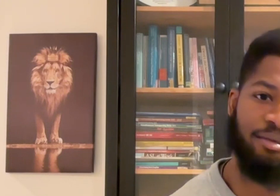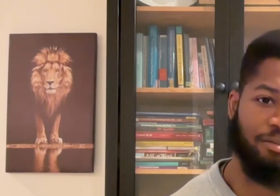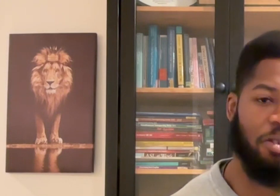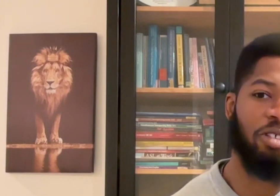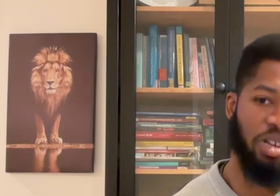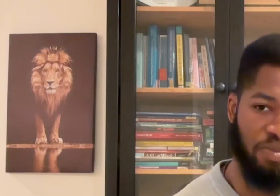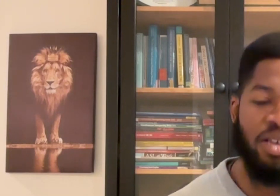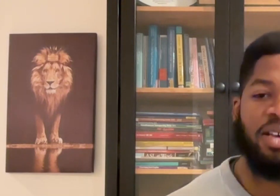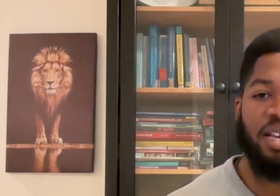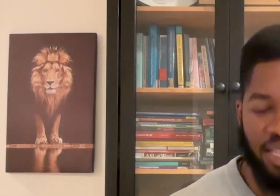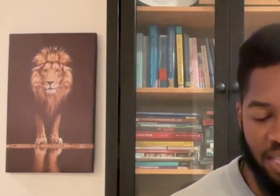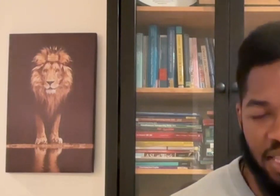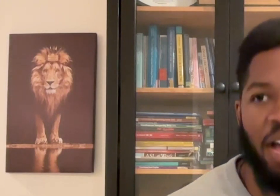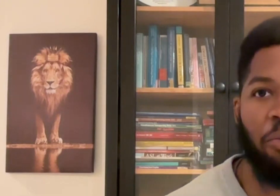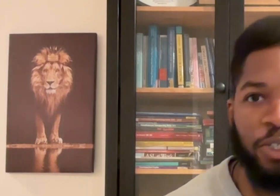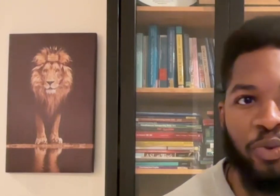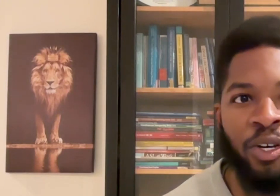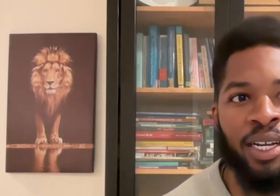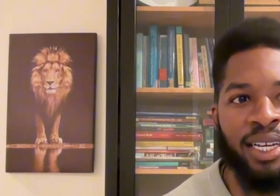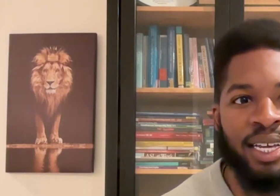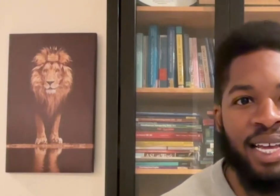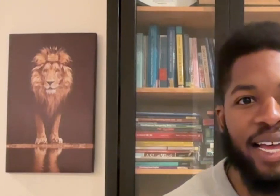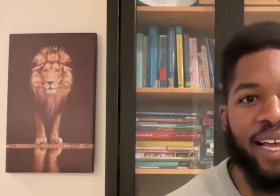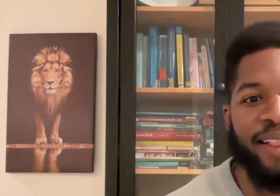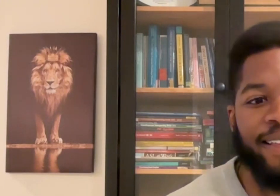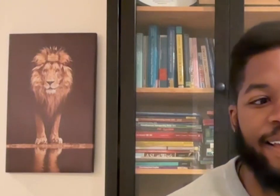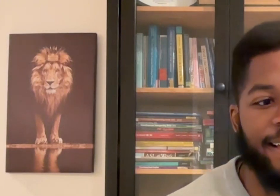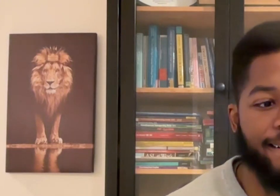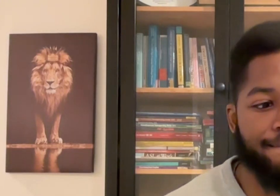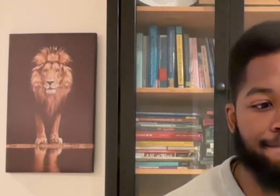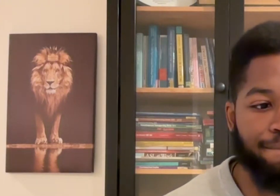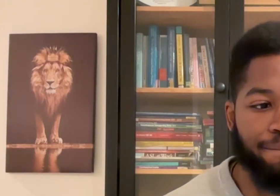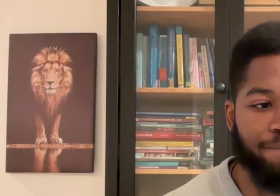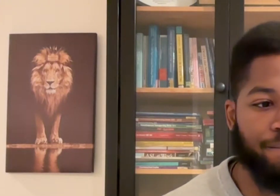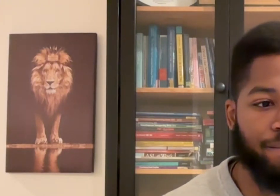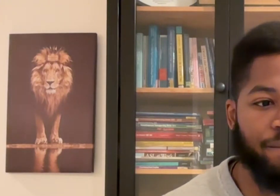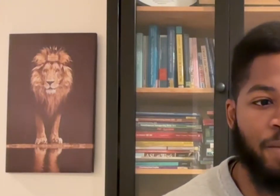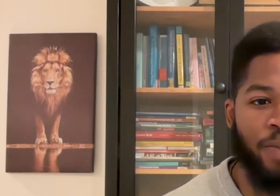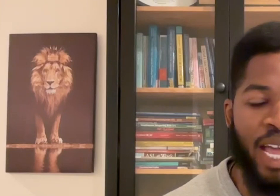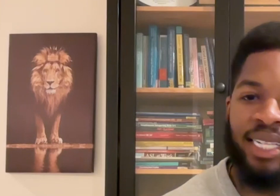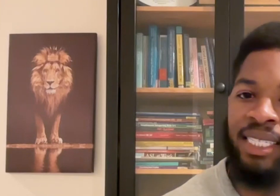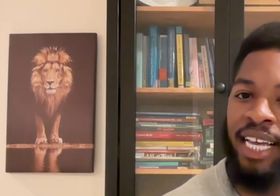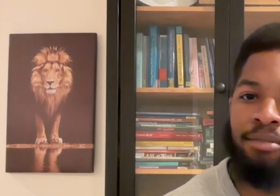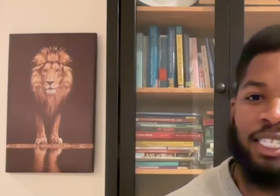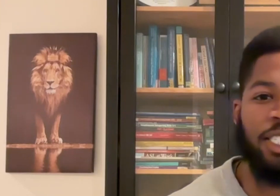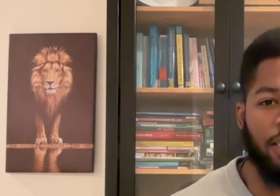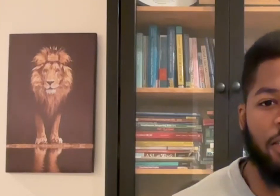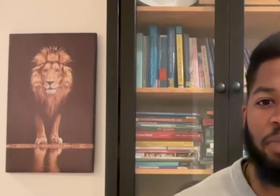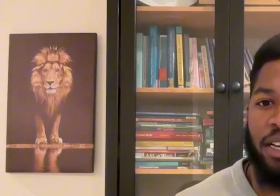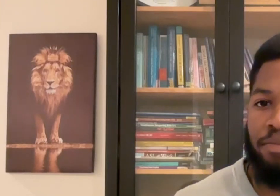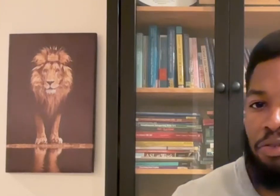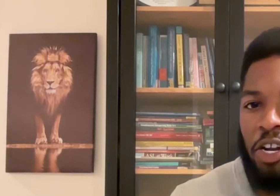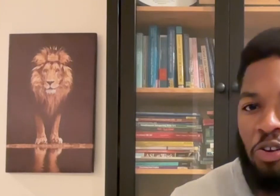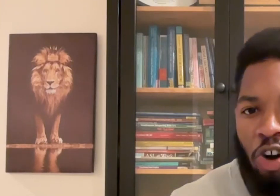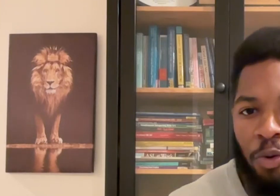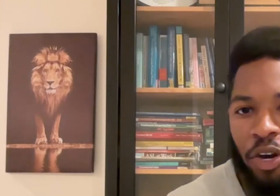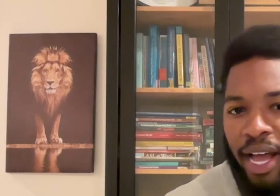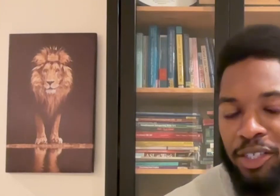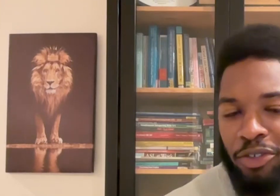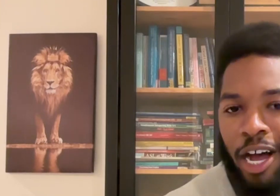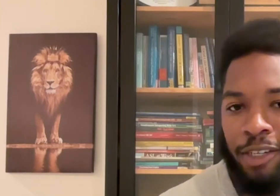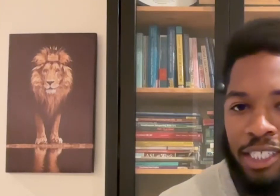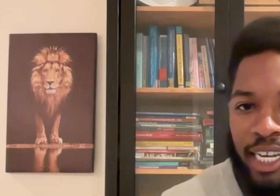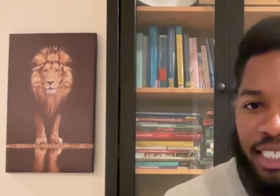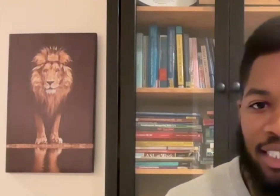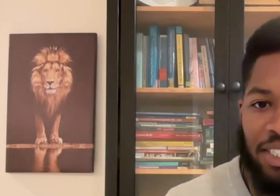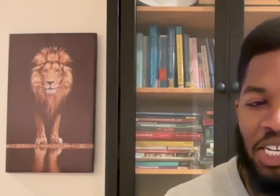Okay. Okay. That was one. And then it seems it should be pretty normal,